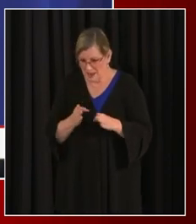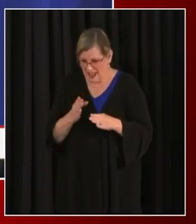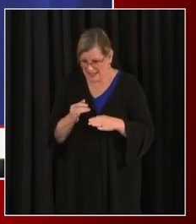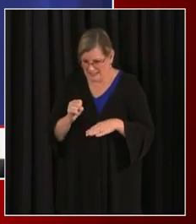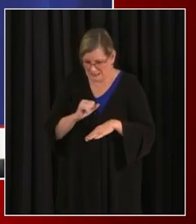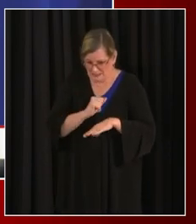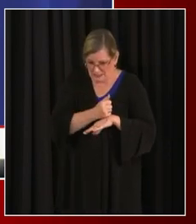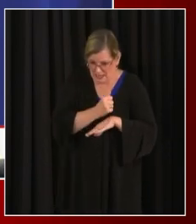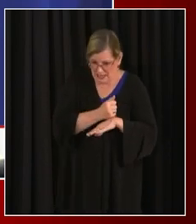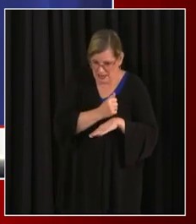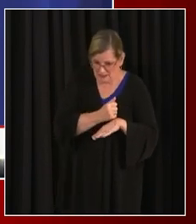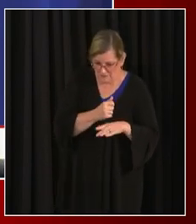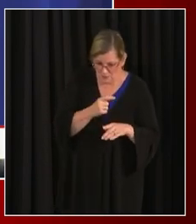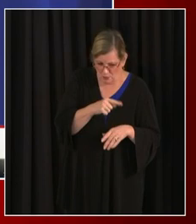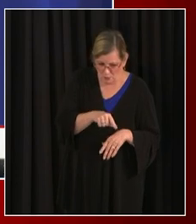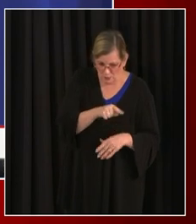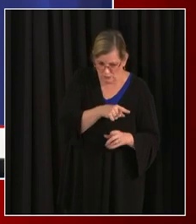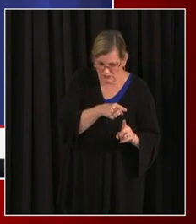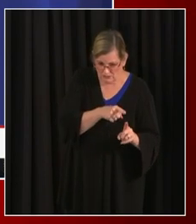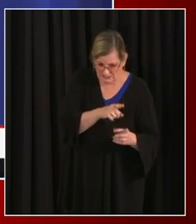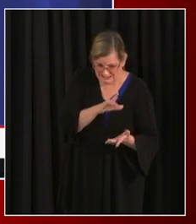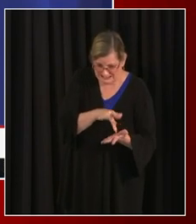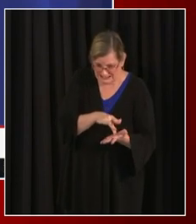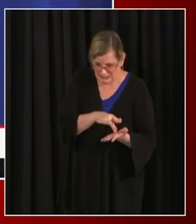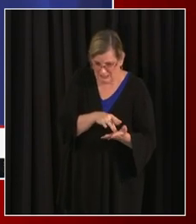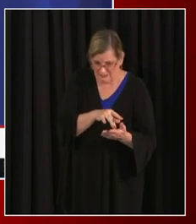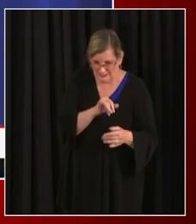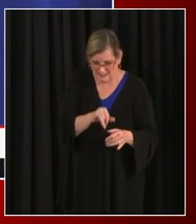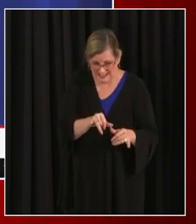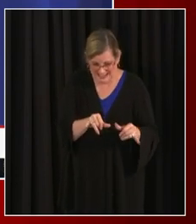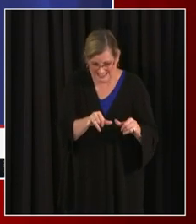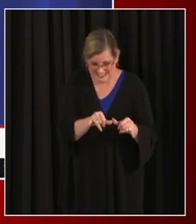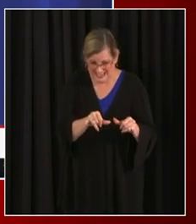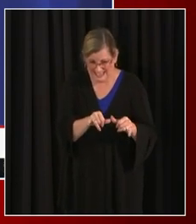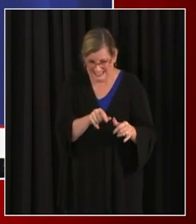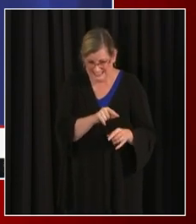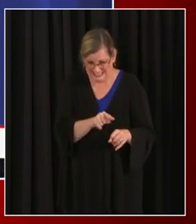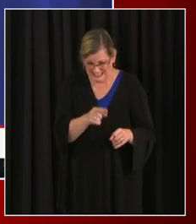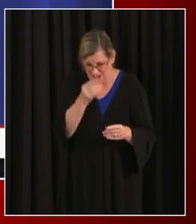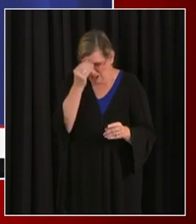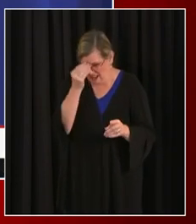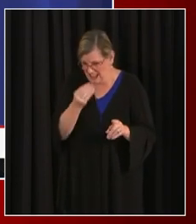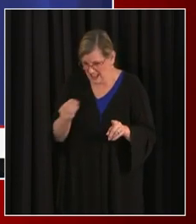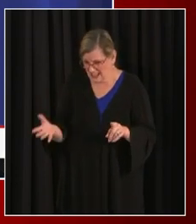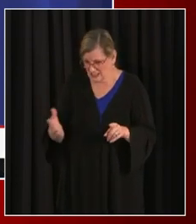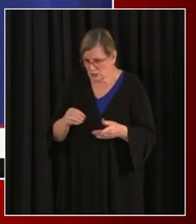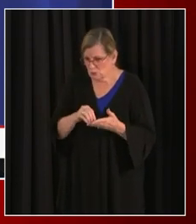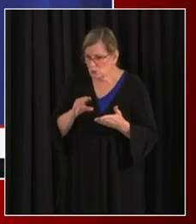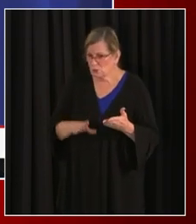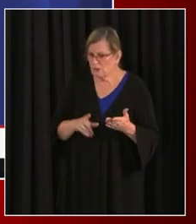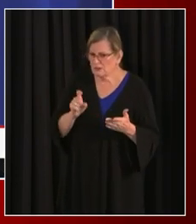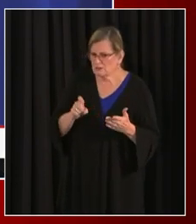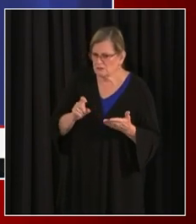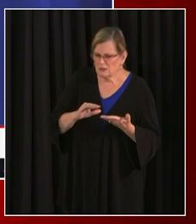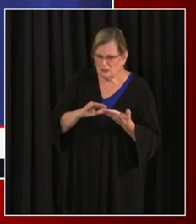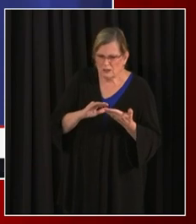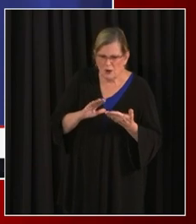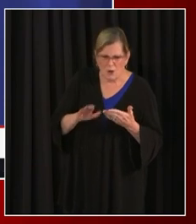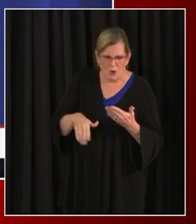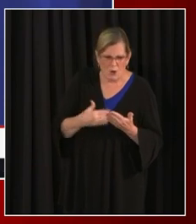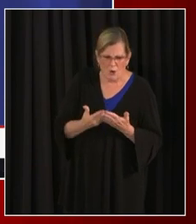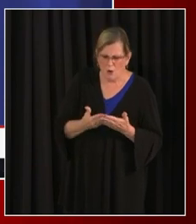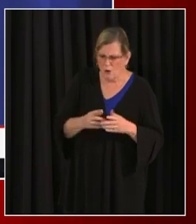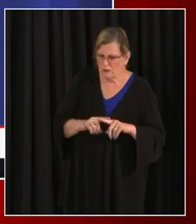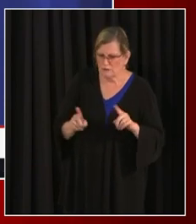those centers are geared around that size of a population. The things needed for the rest of the opening of schools and